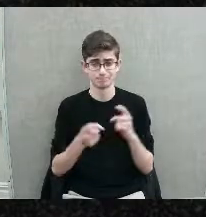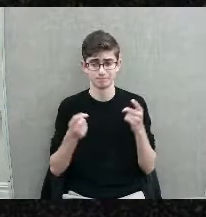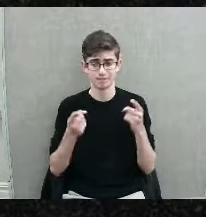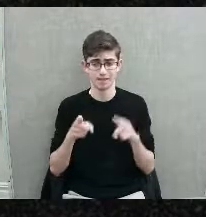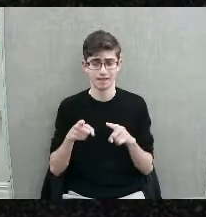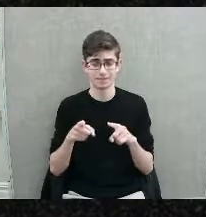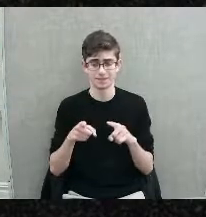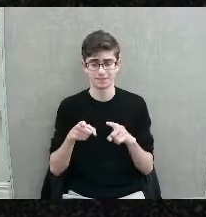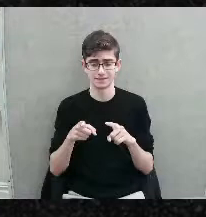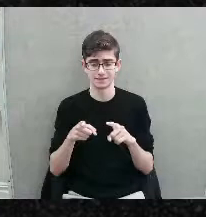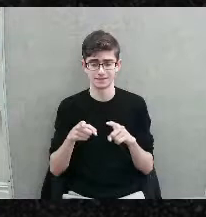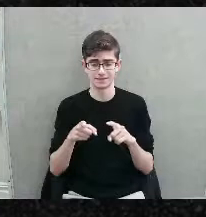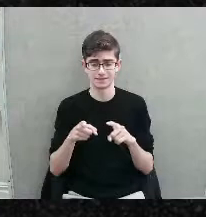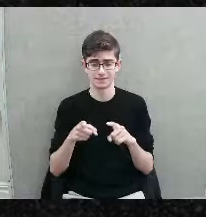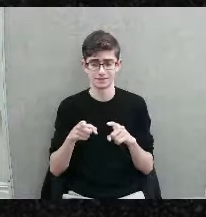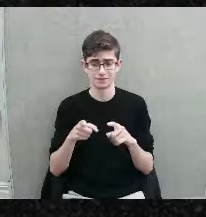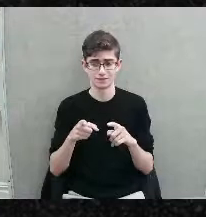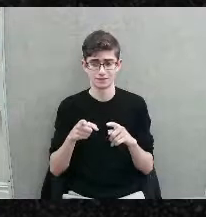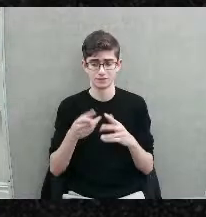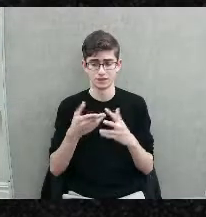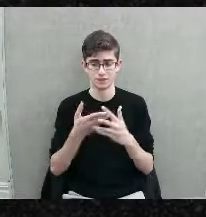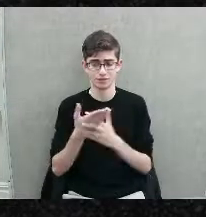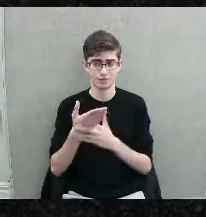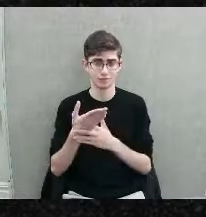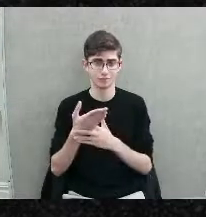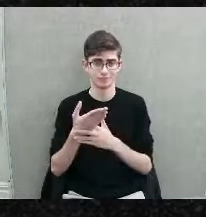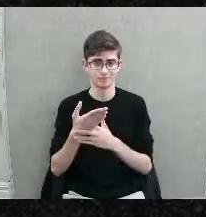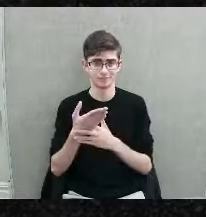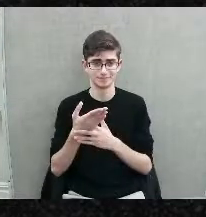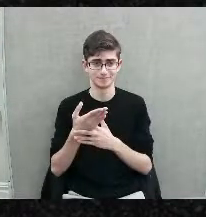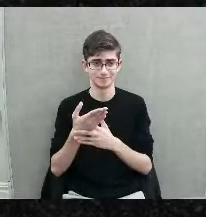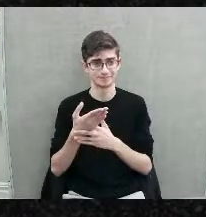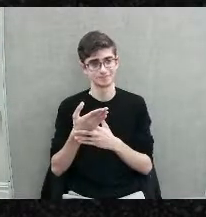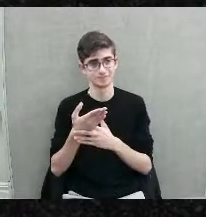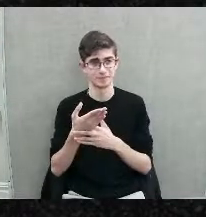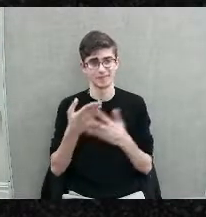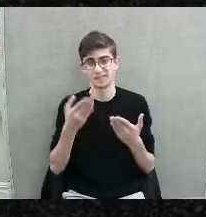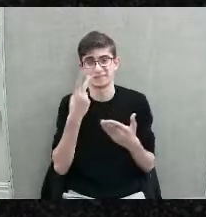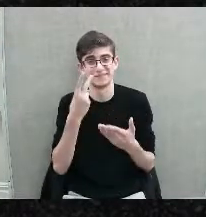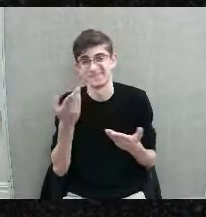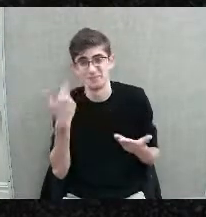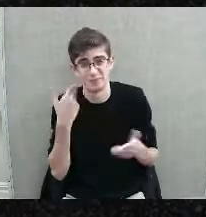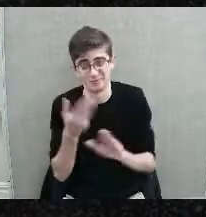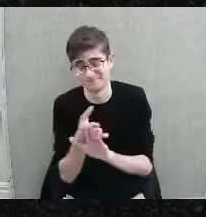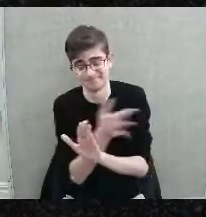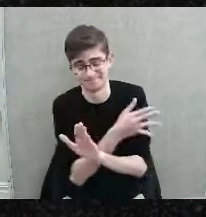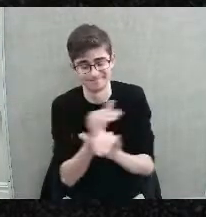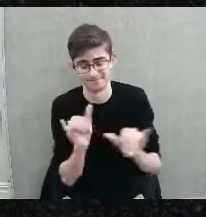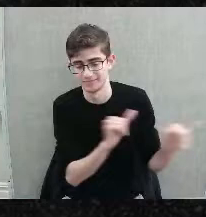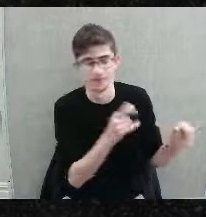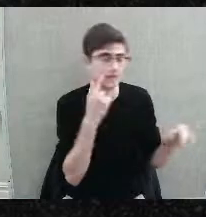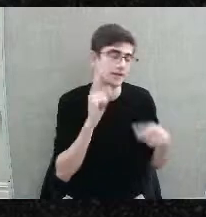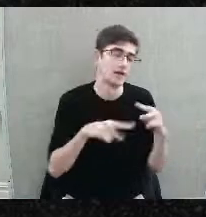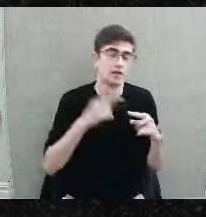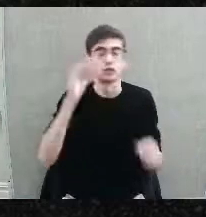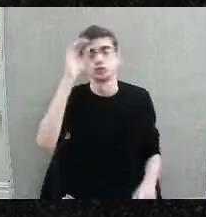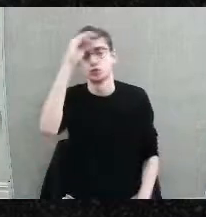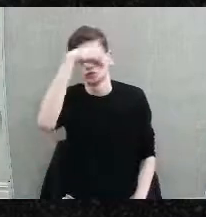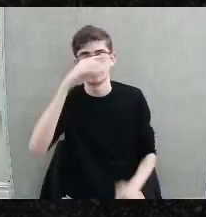think, before. And, you know, and I'm thinking of things at the border, like some of the stunts Trump